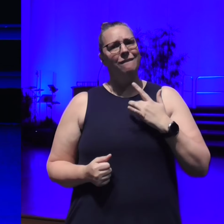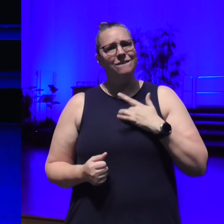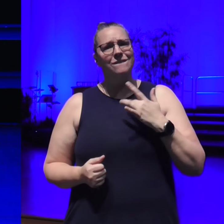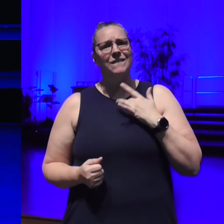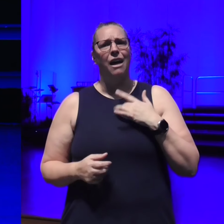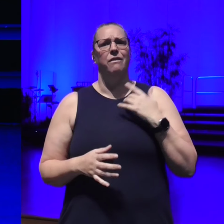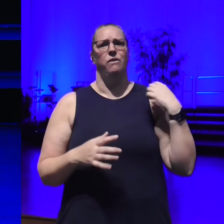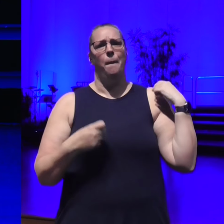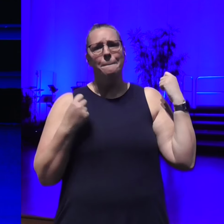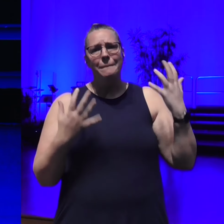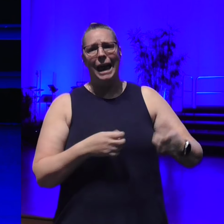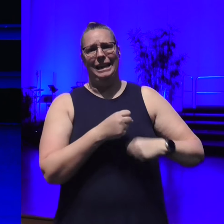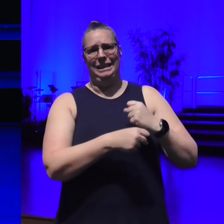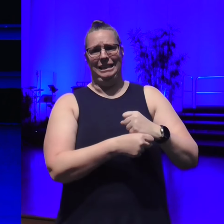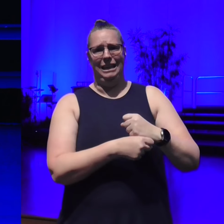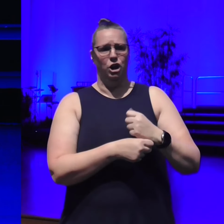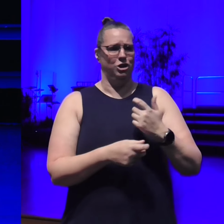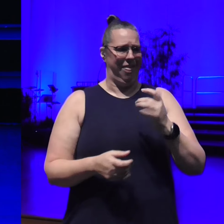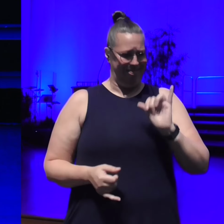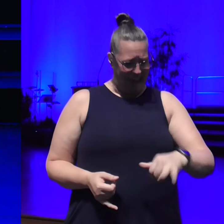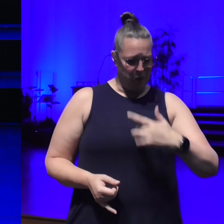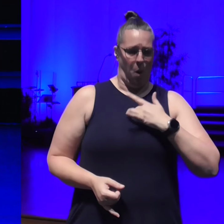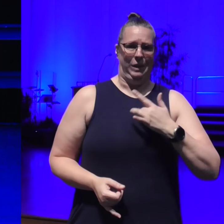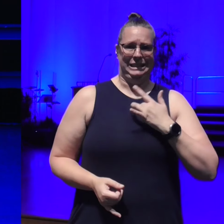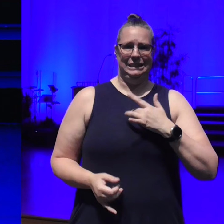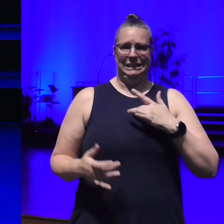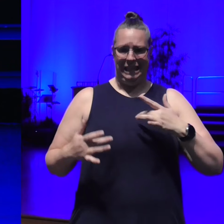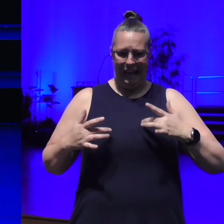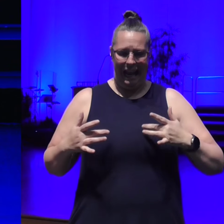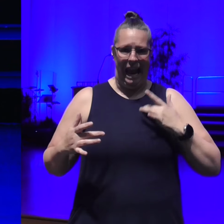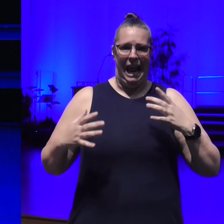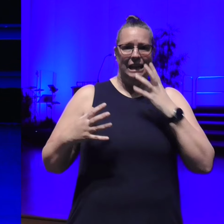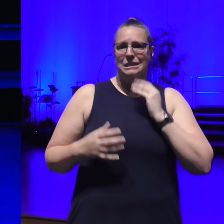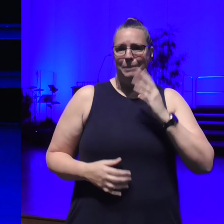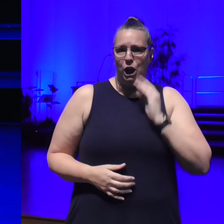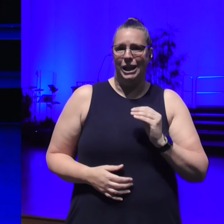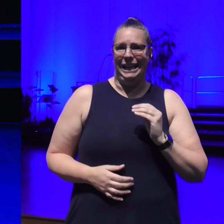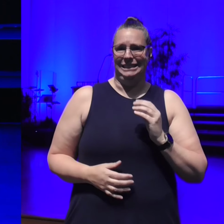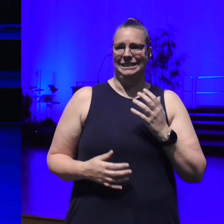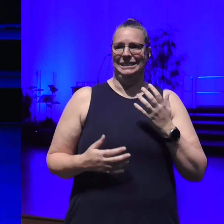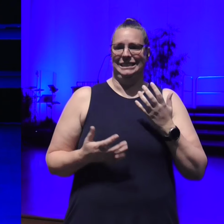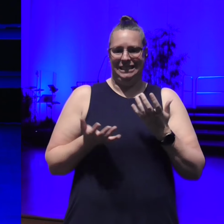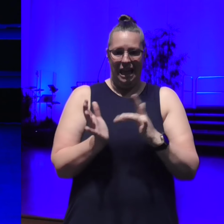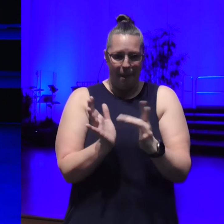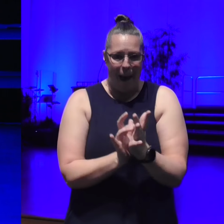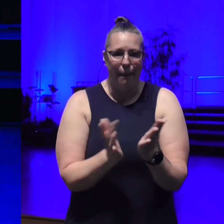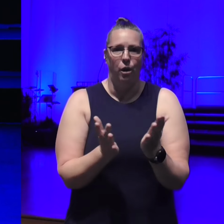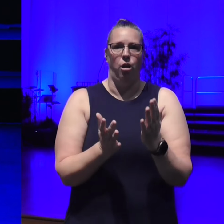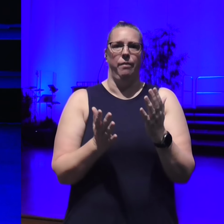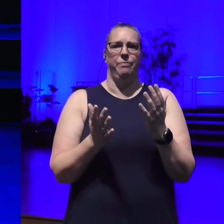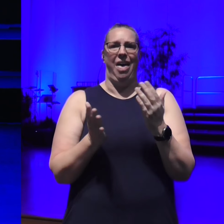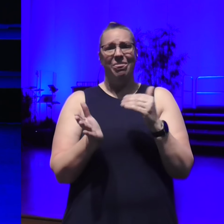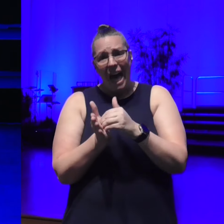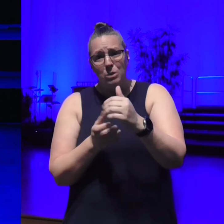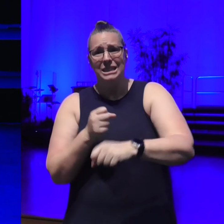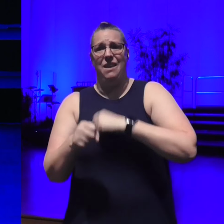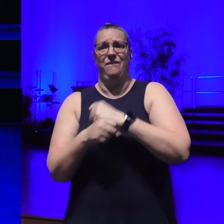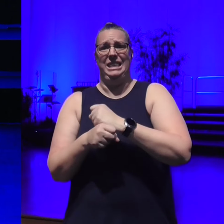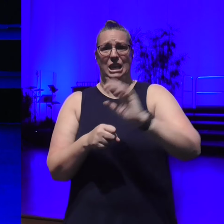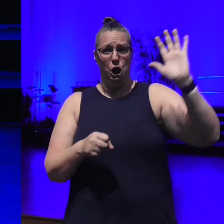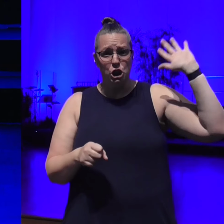maybe that's some of what we experience as we encounter some of the things that are in the Judeo-Christian Bible, thousands of years old. It